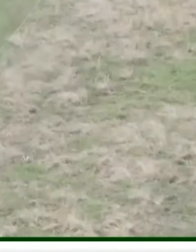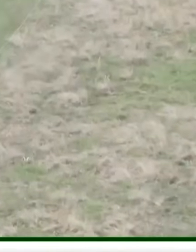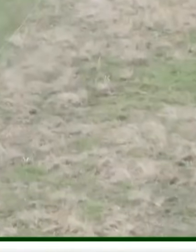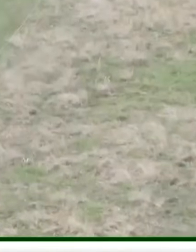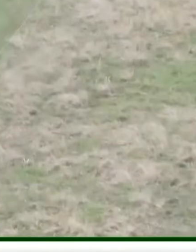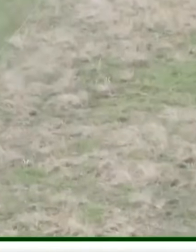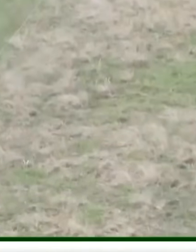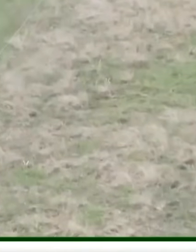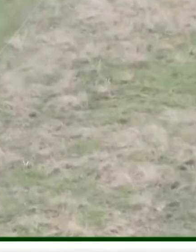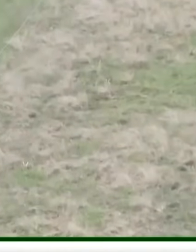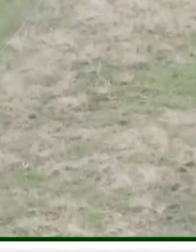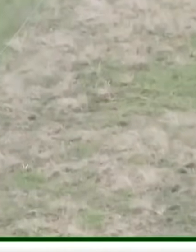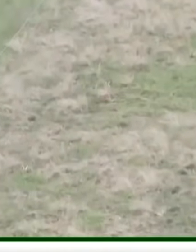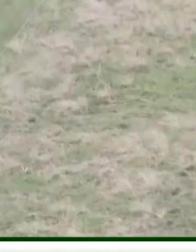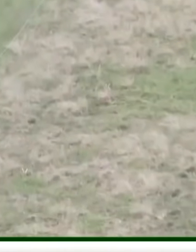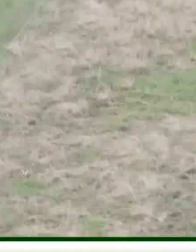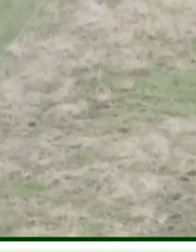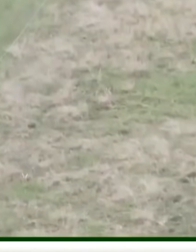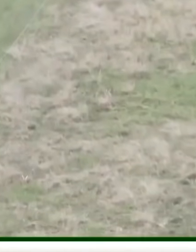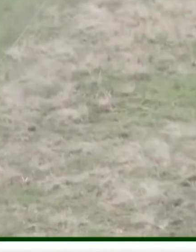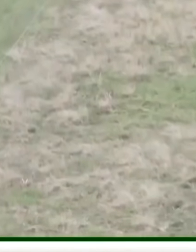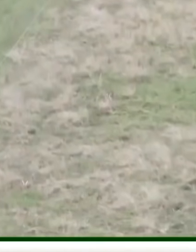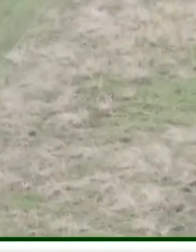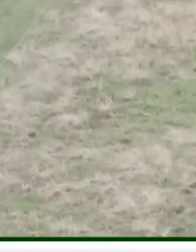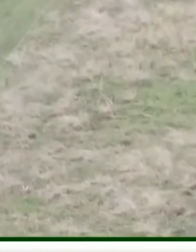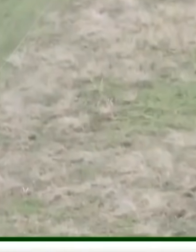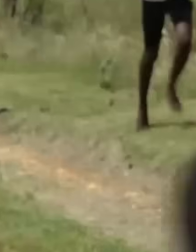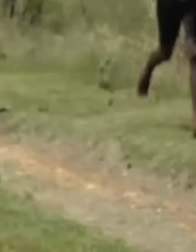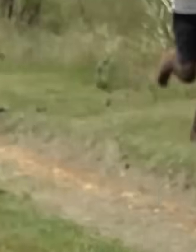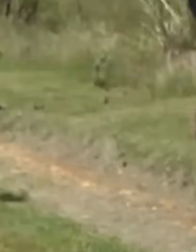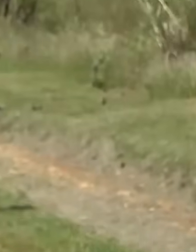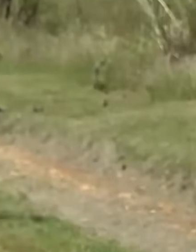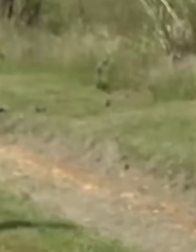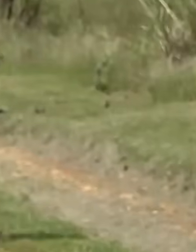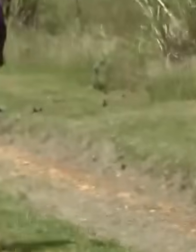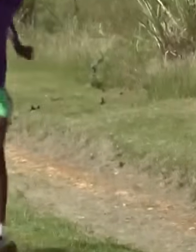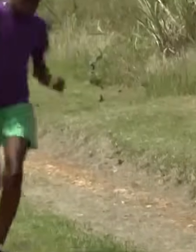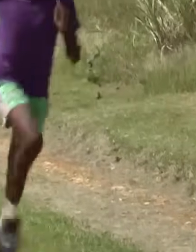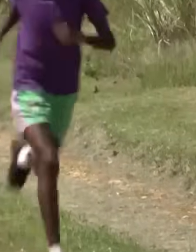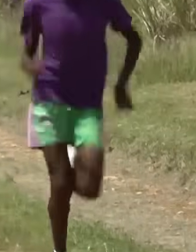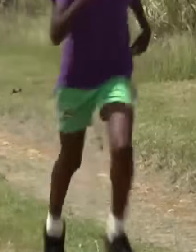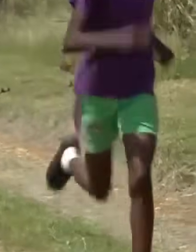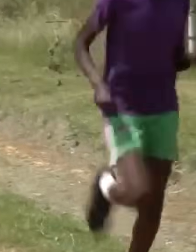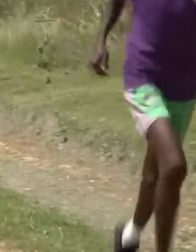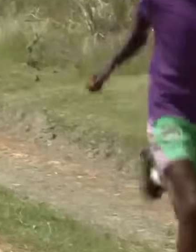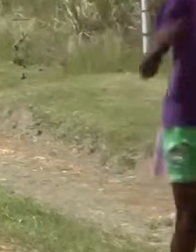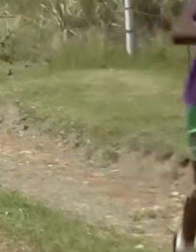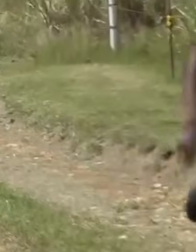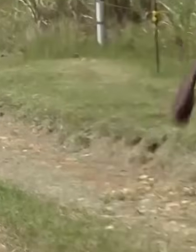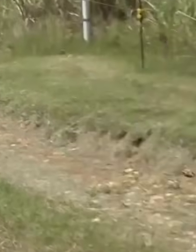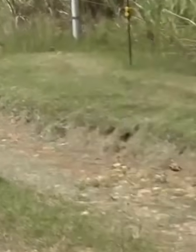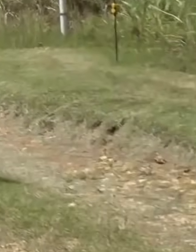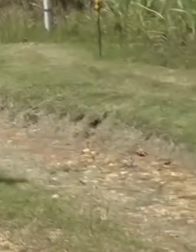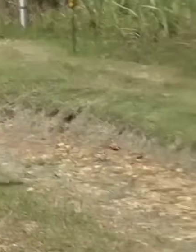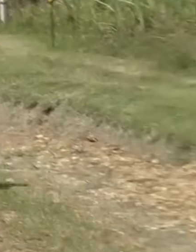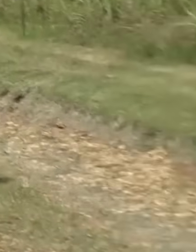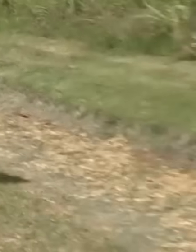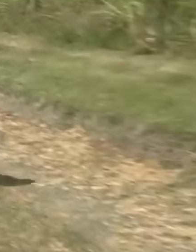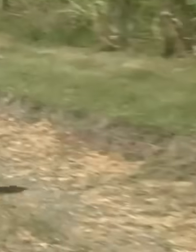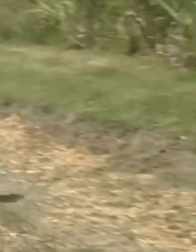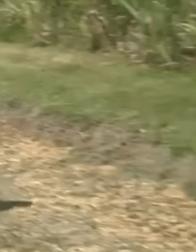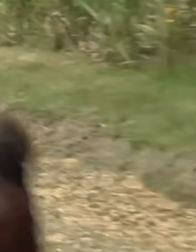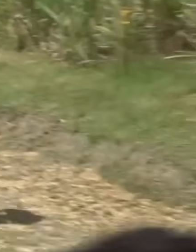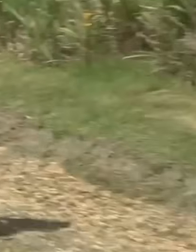capturing 3 titles. Crifter Games gold medalist Ashlyn Simmons won the senior girls race in 9 minutes